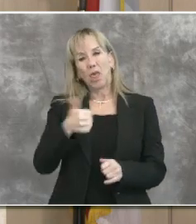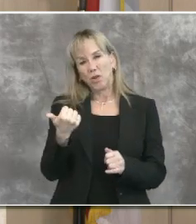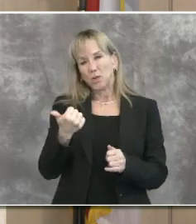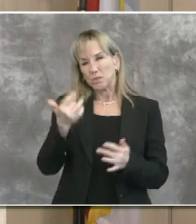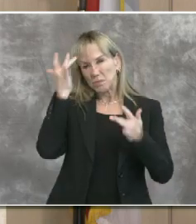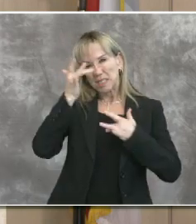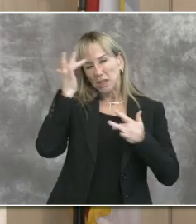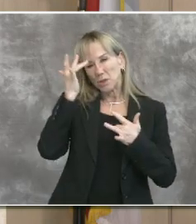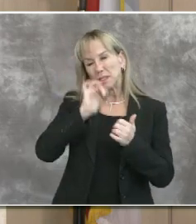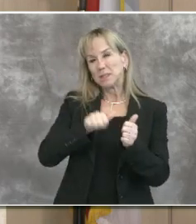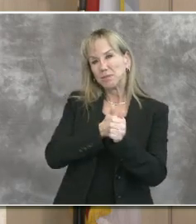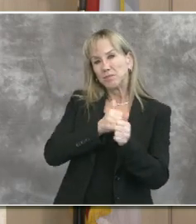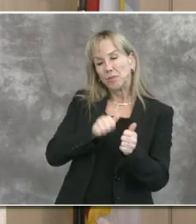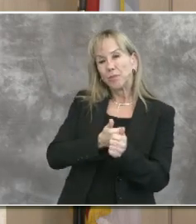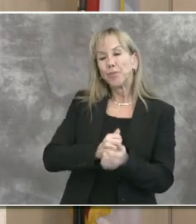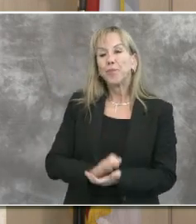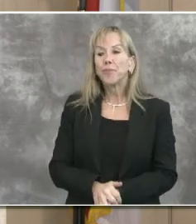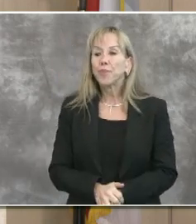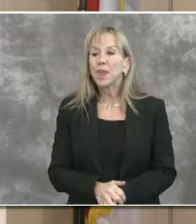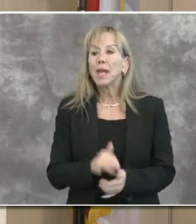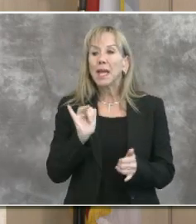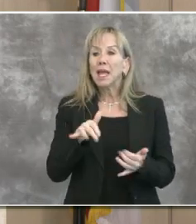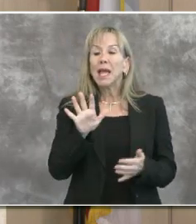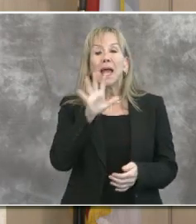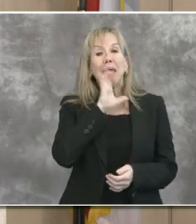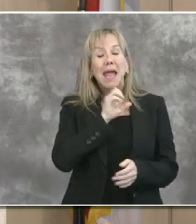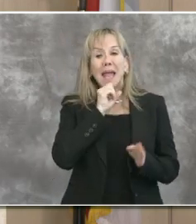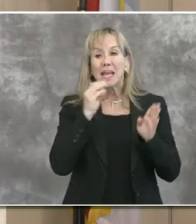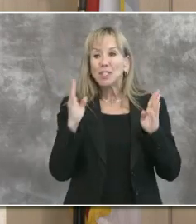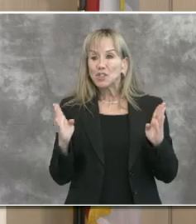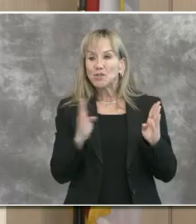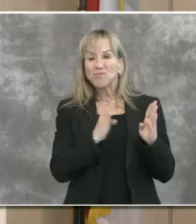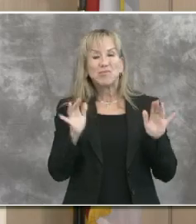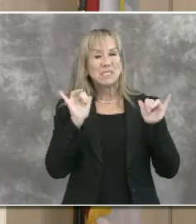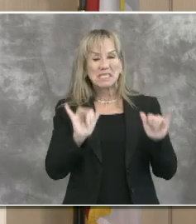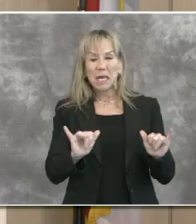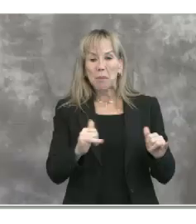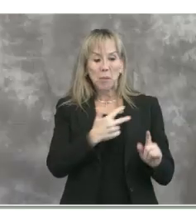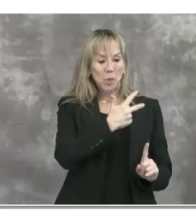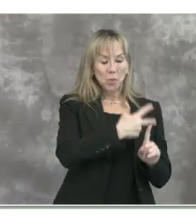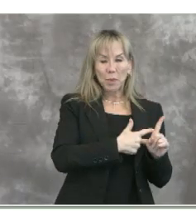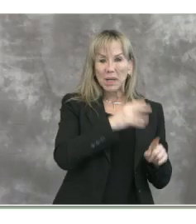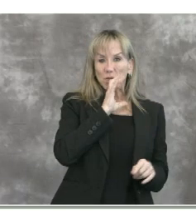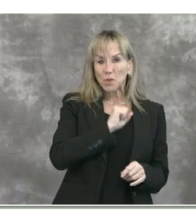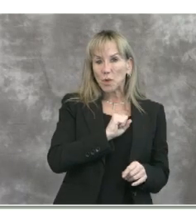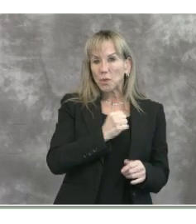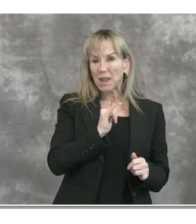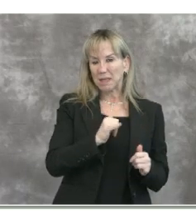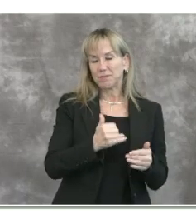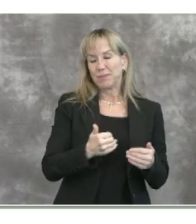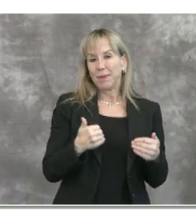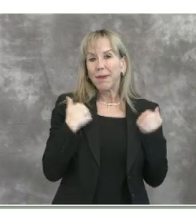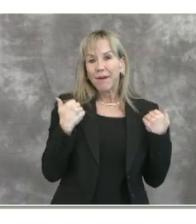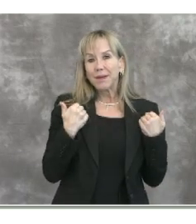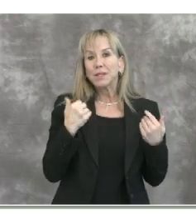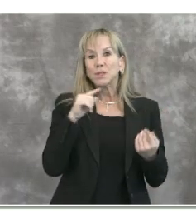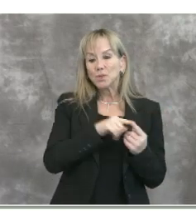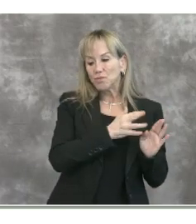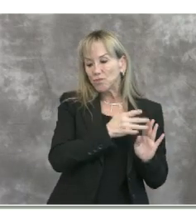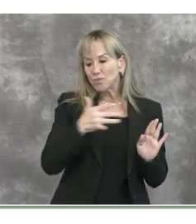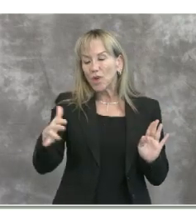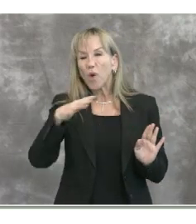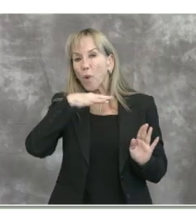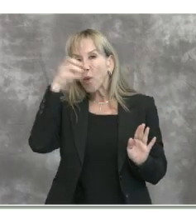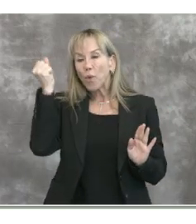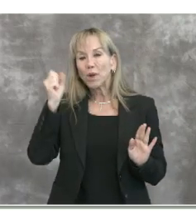the 2,434 cases, the age range is unchanged. 3 months is the youngest to the oldest at